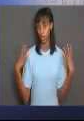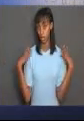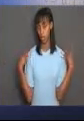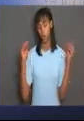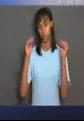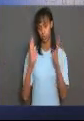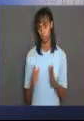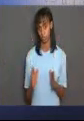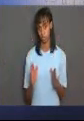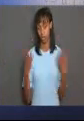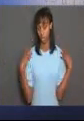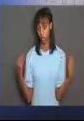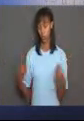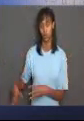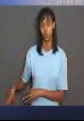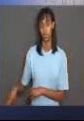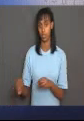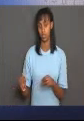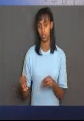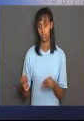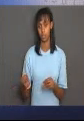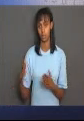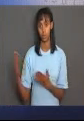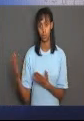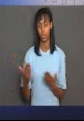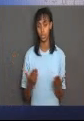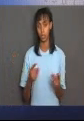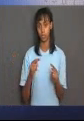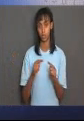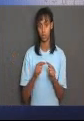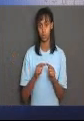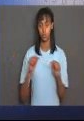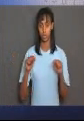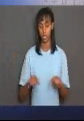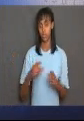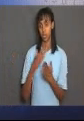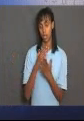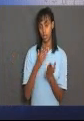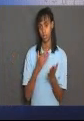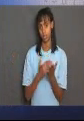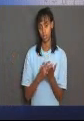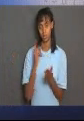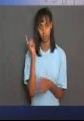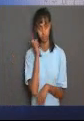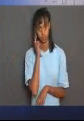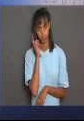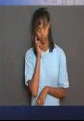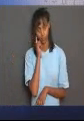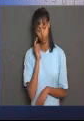Hello, teacher. Hello, students. Welcome to today's listening